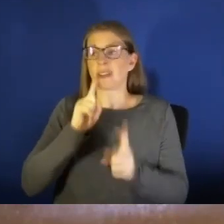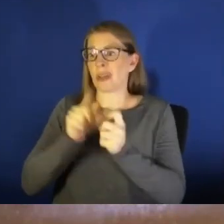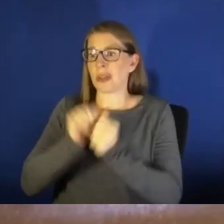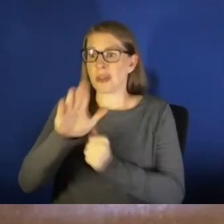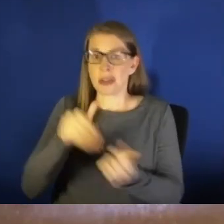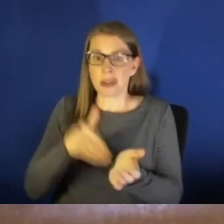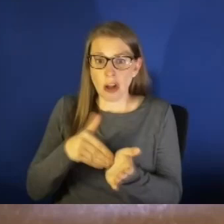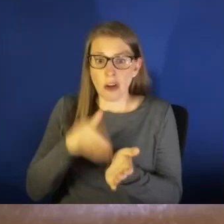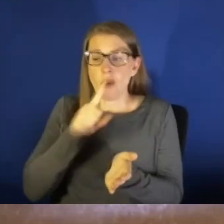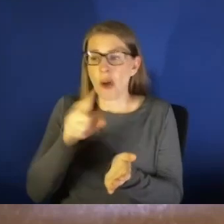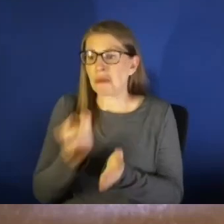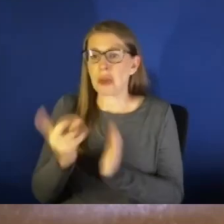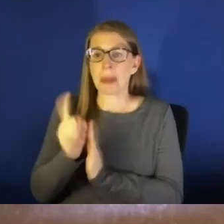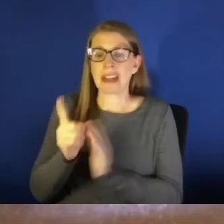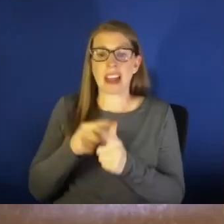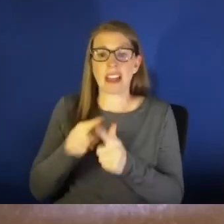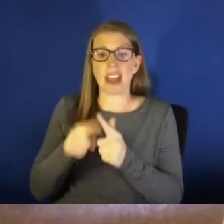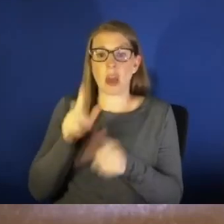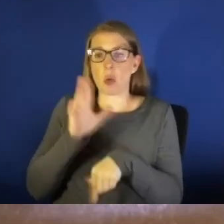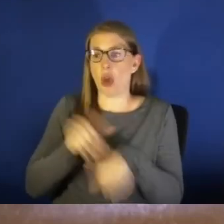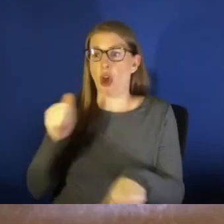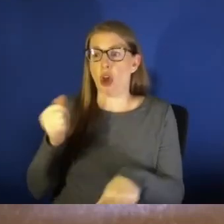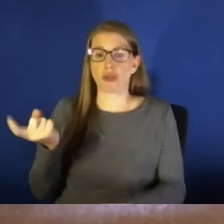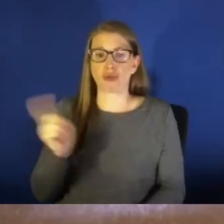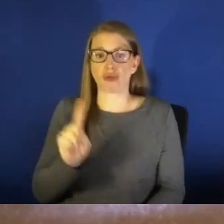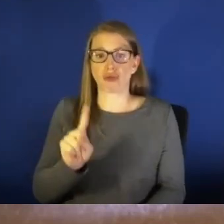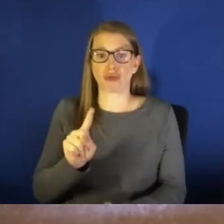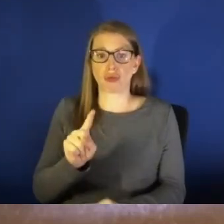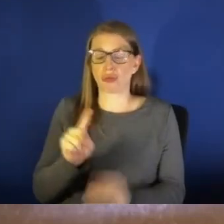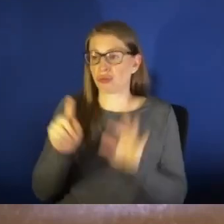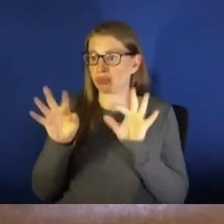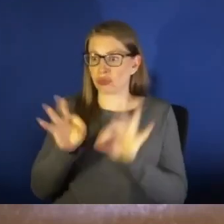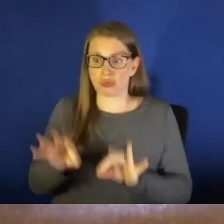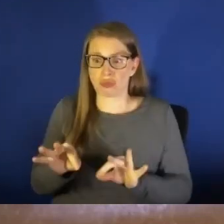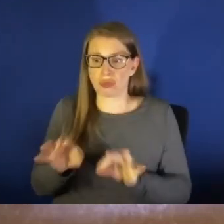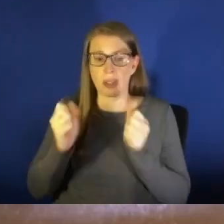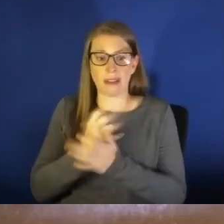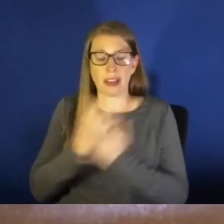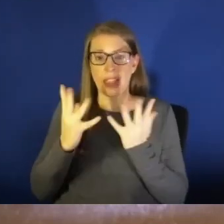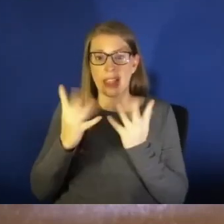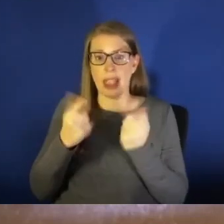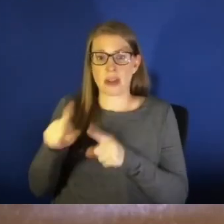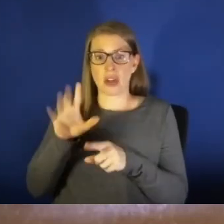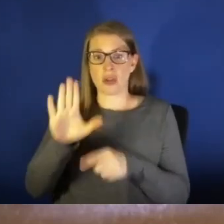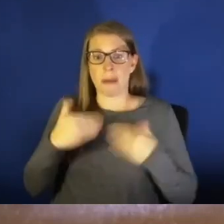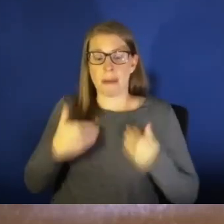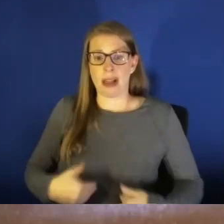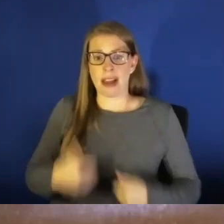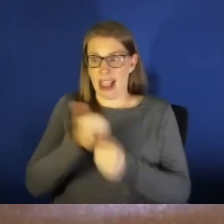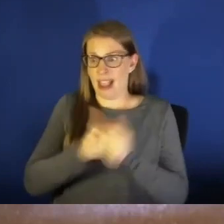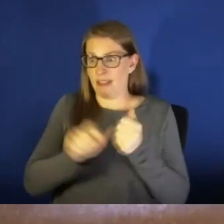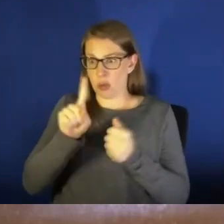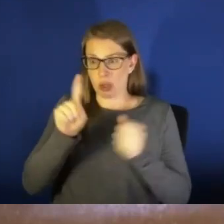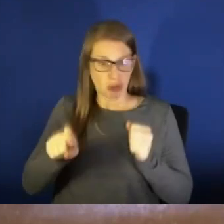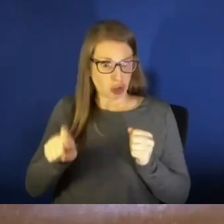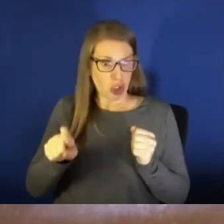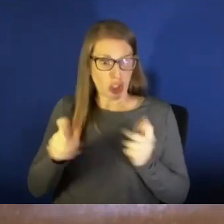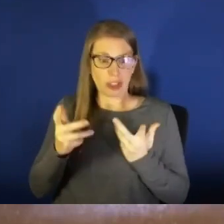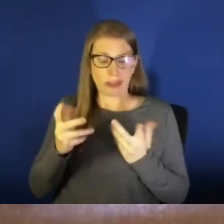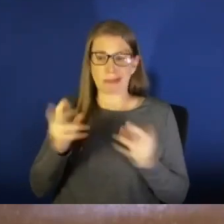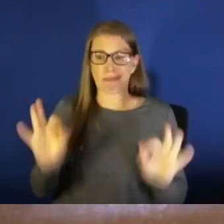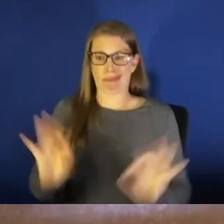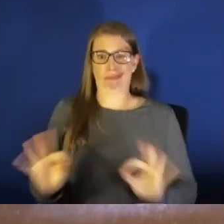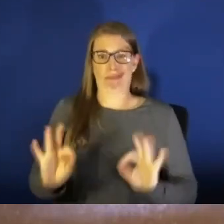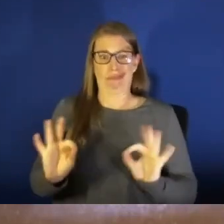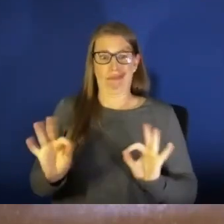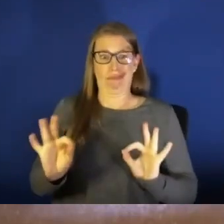for a few minutes, and then they'll call you back and tell you everything what's going on with your body. It's nothing. Everybody should do it. It's a piece of cake. It's a walk in the